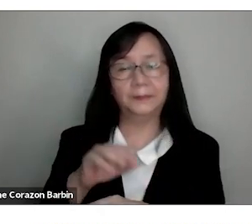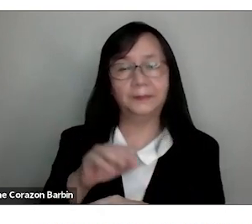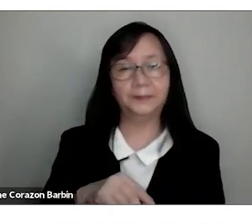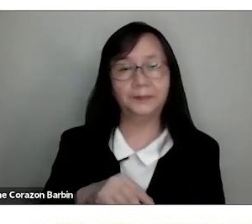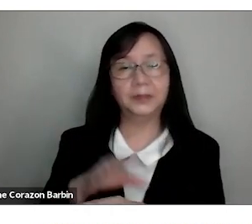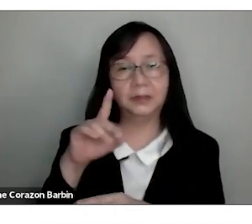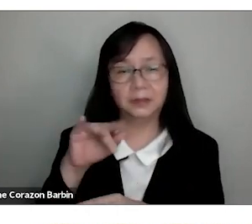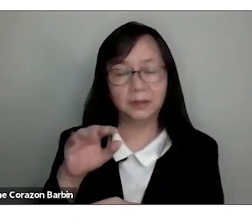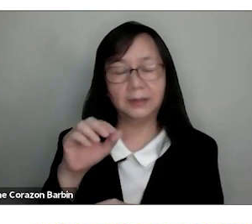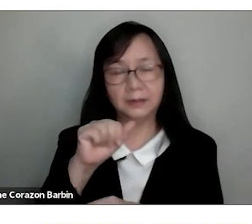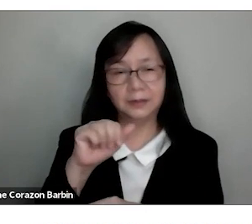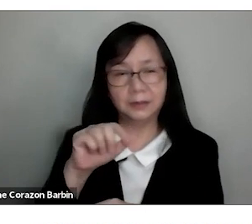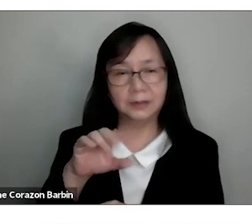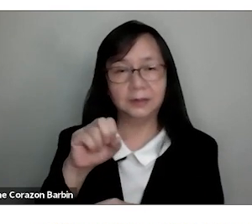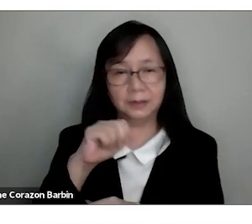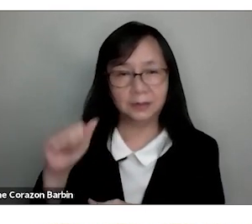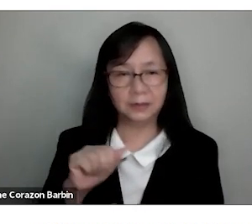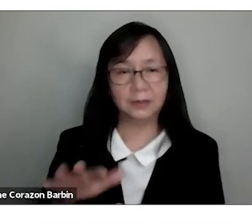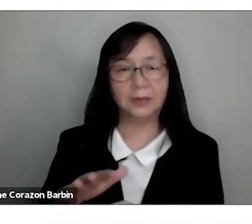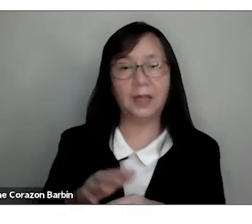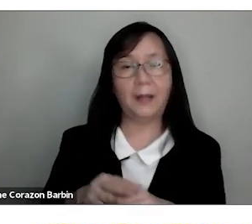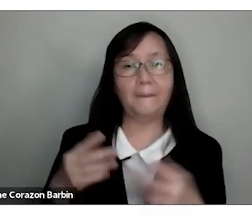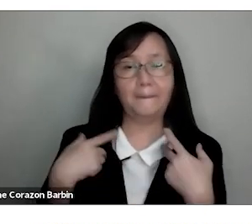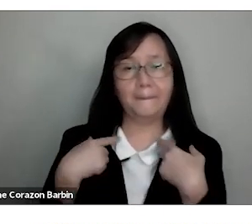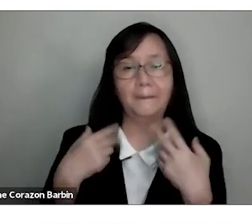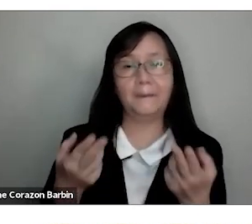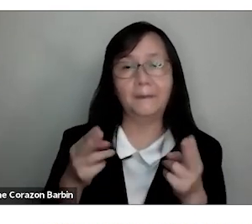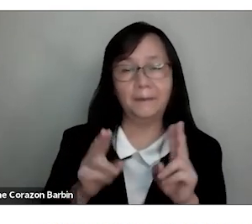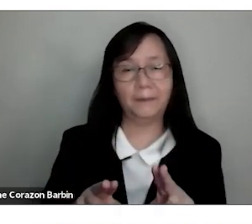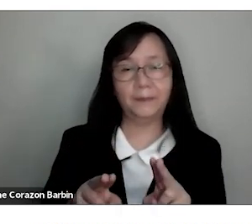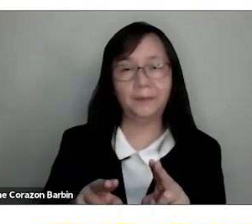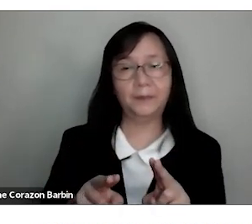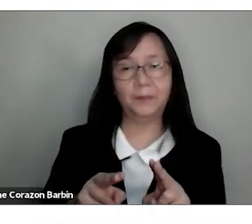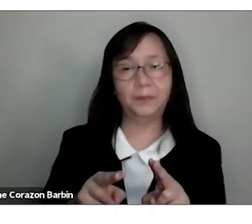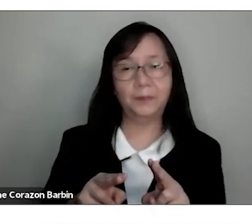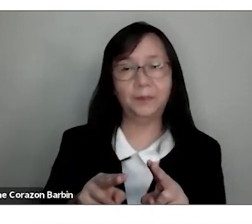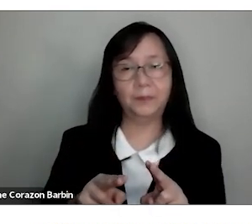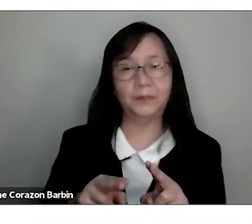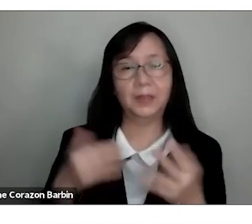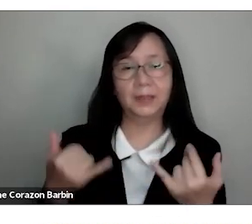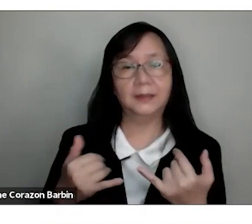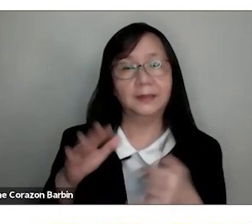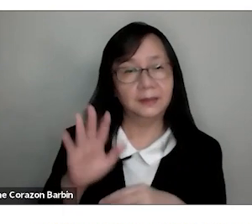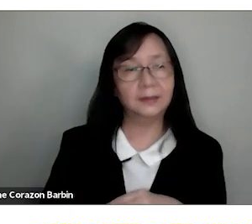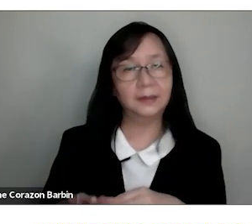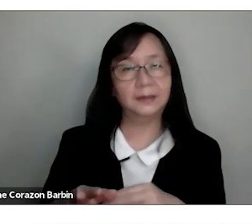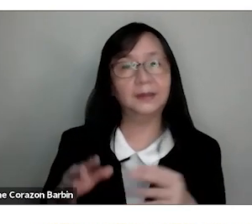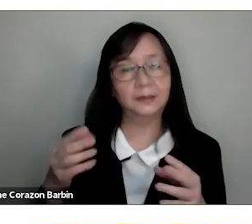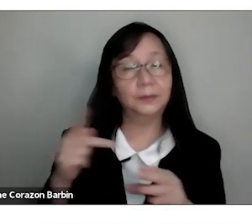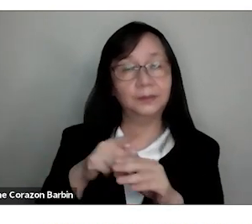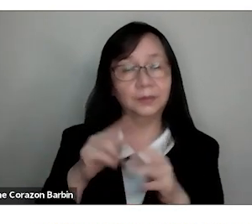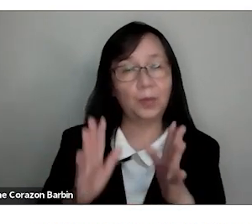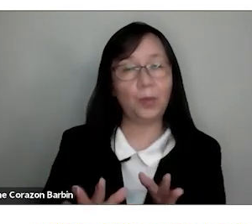CRS Asia notes that the previous children's consultation underwent a selection process in which a child delegates in which the child delegates were selected by their